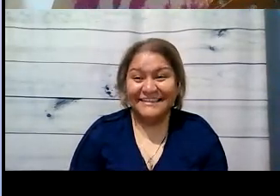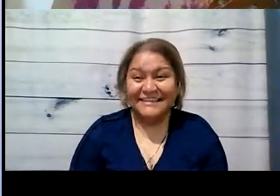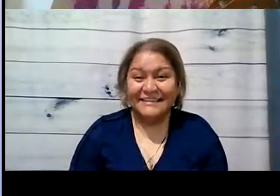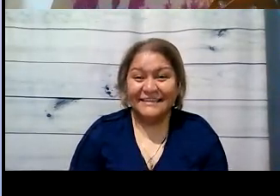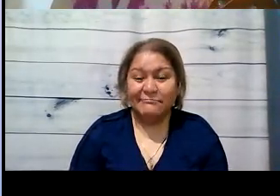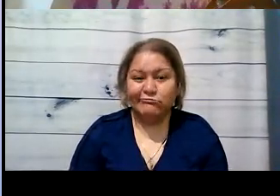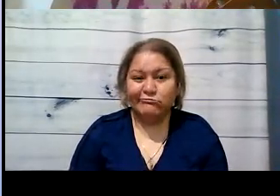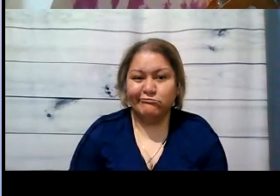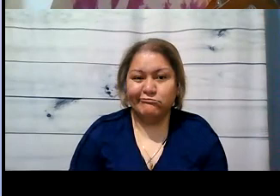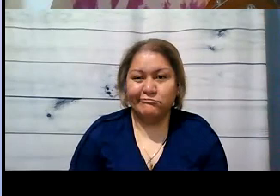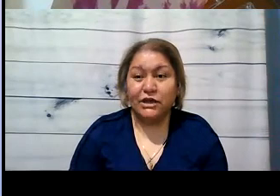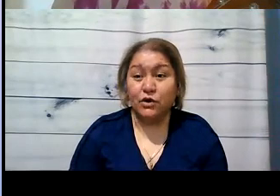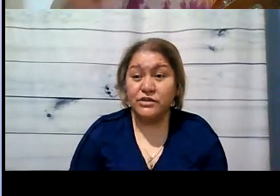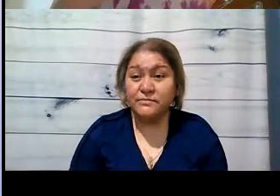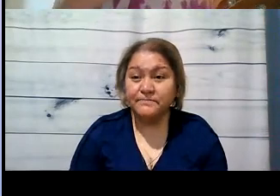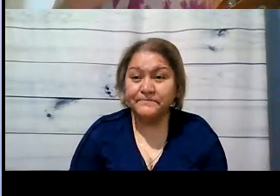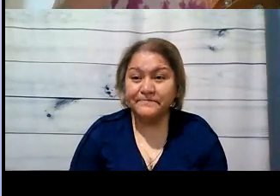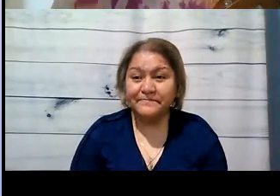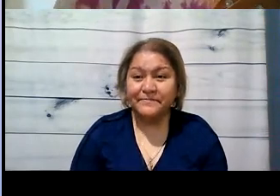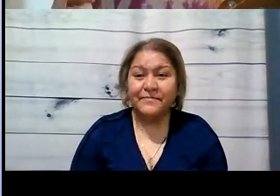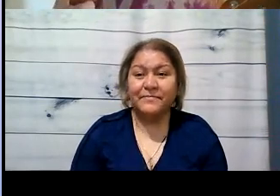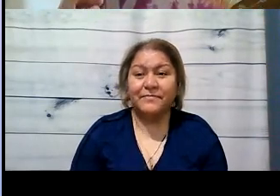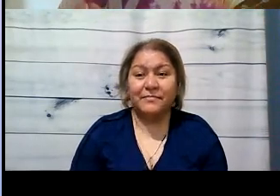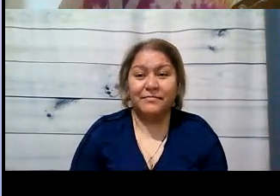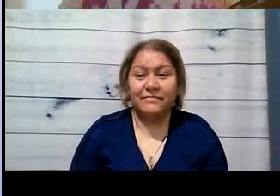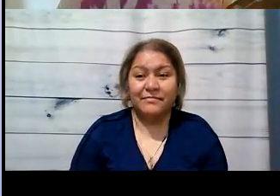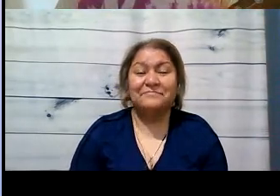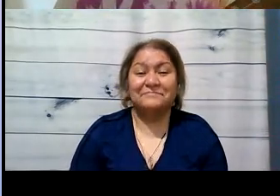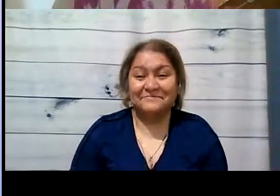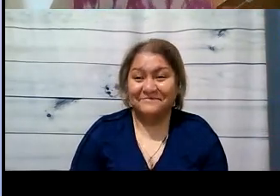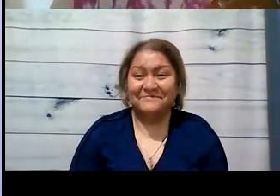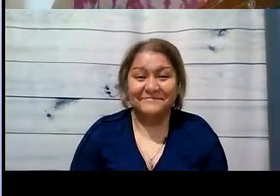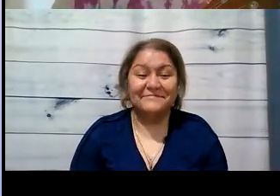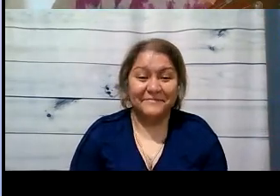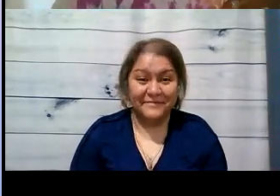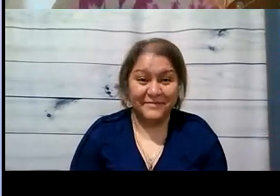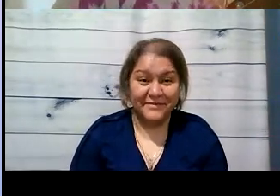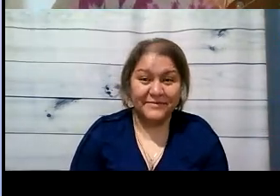think? A goat. Oh, it's a good one. A